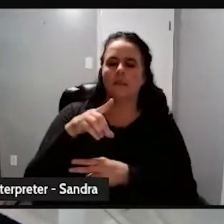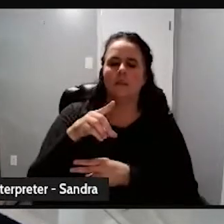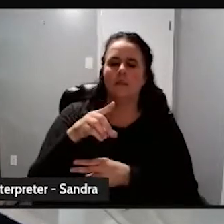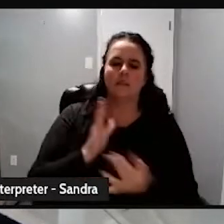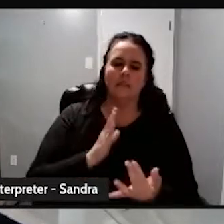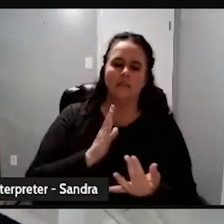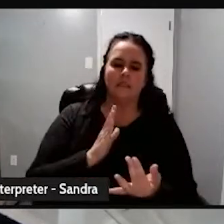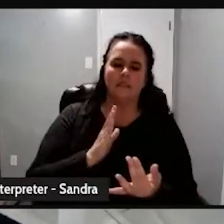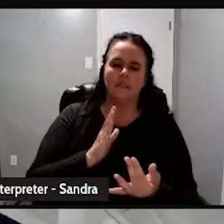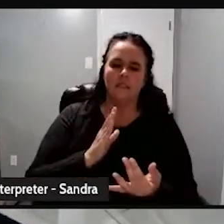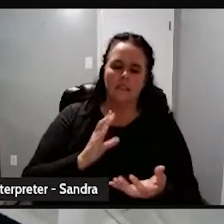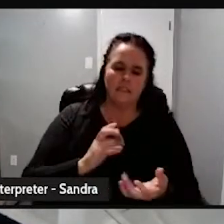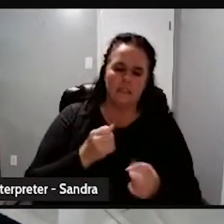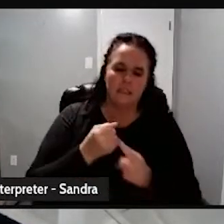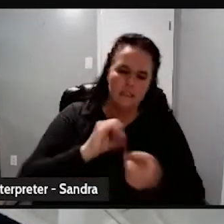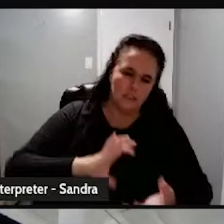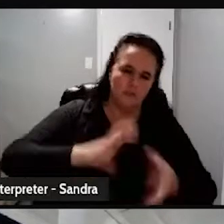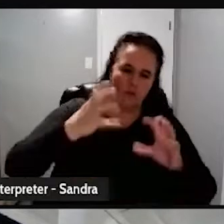Disruption/Interruption.